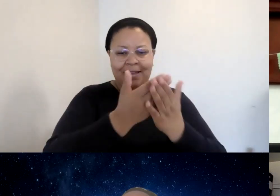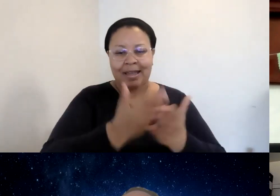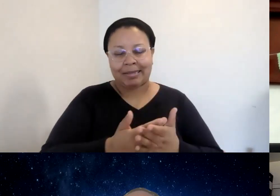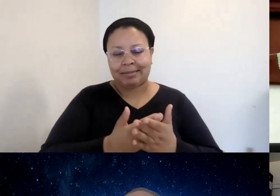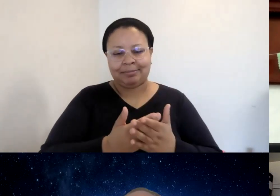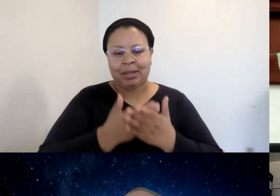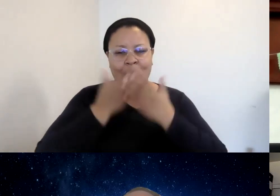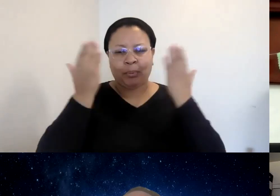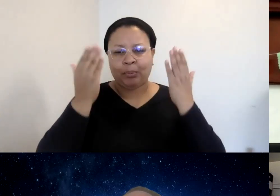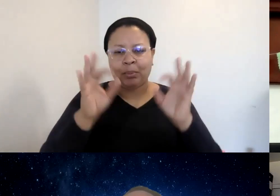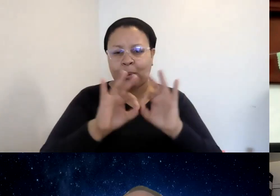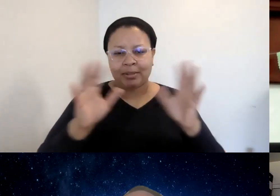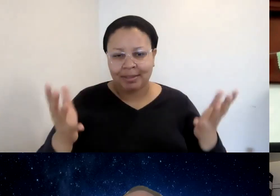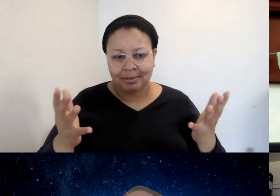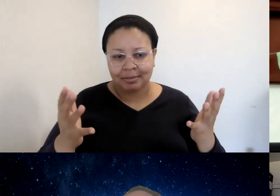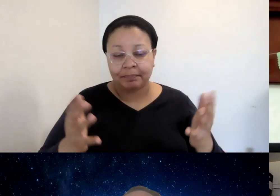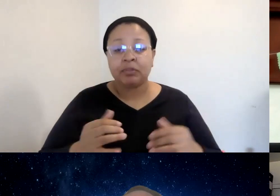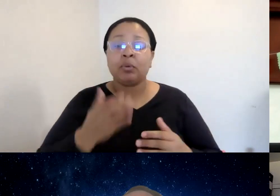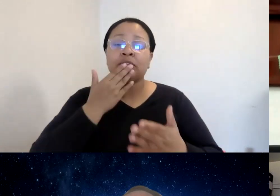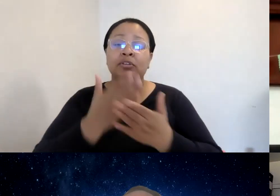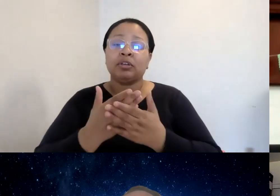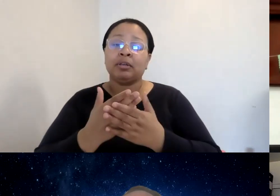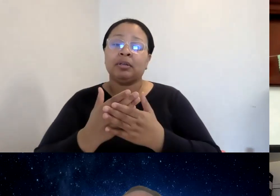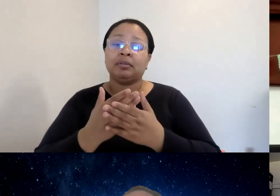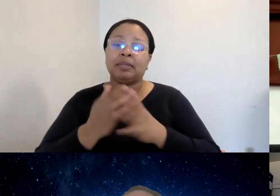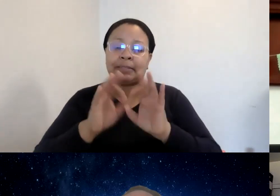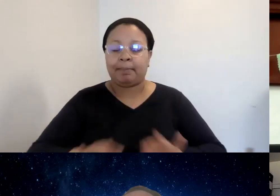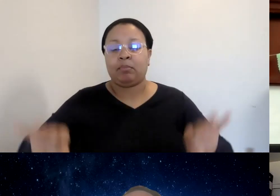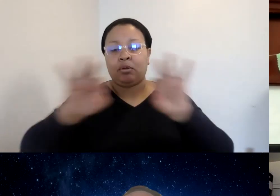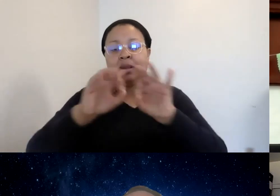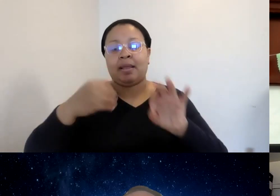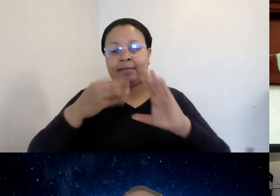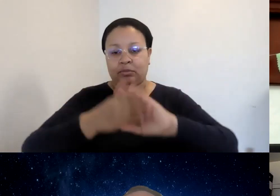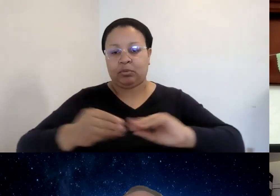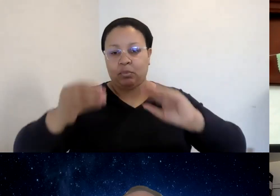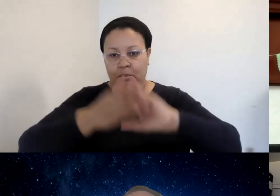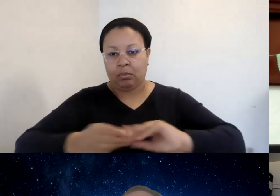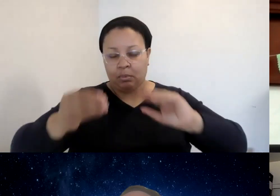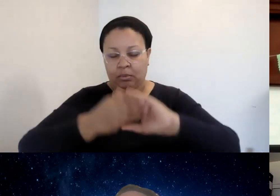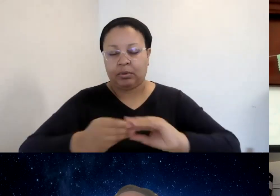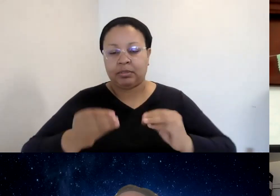So that's storytelling is incredibly important to any sort of social movement that you do.